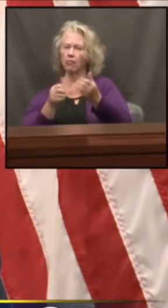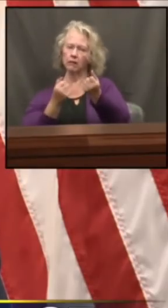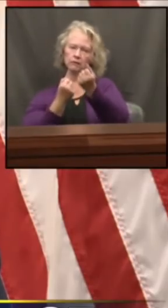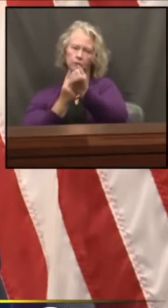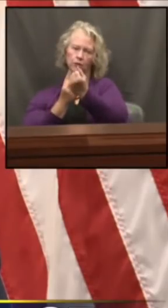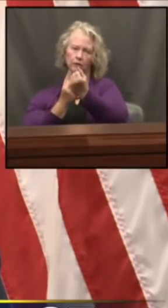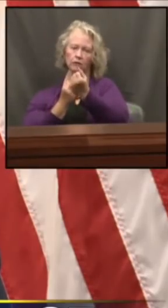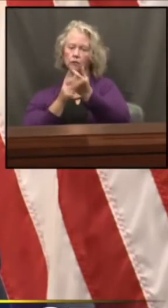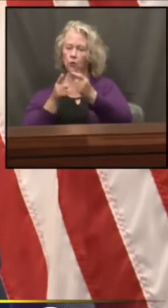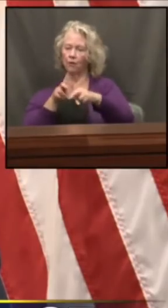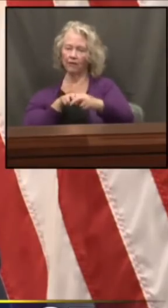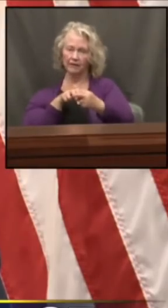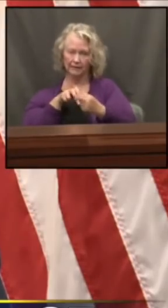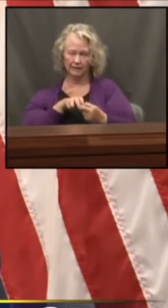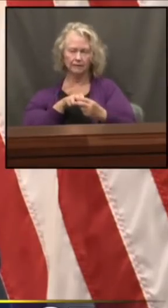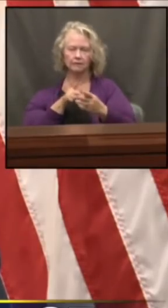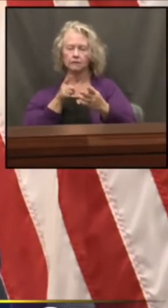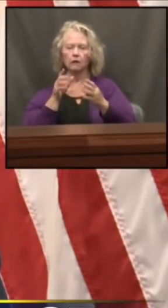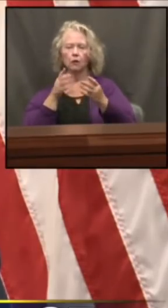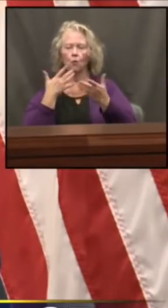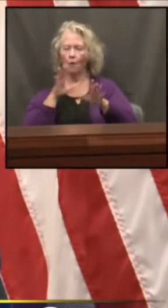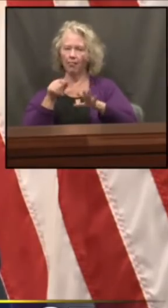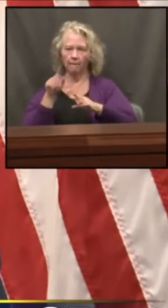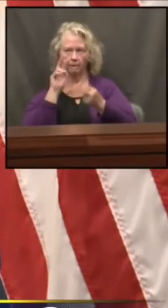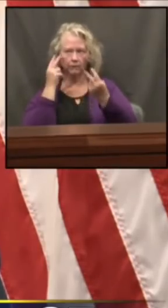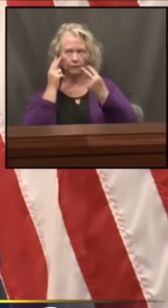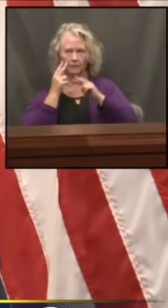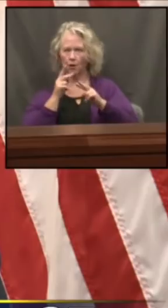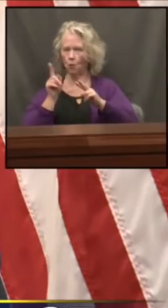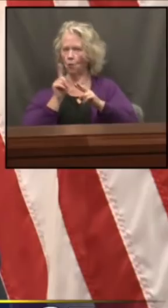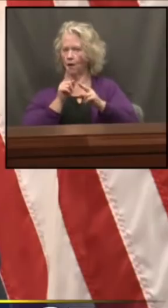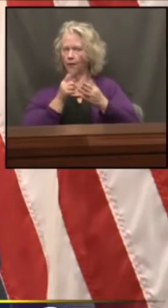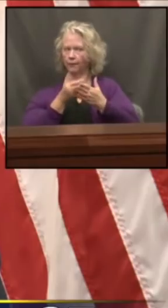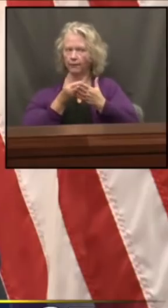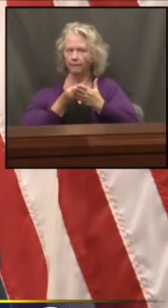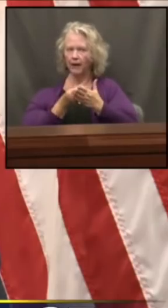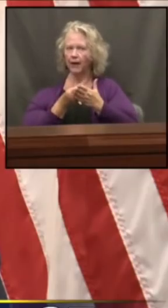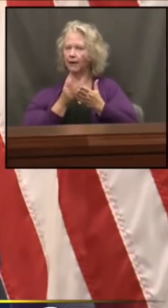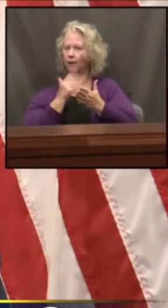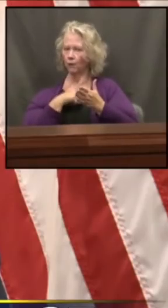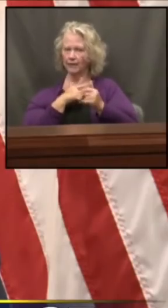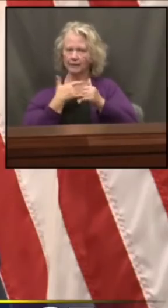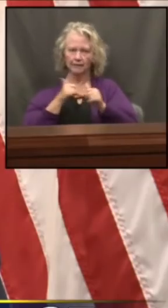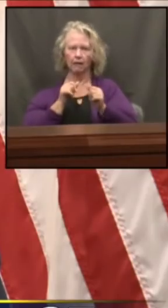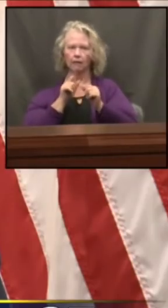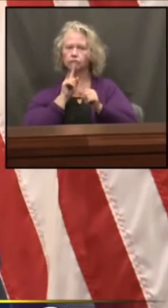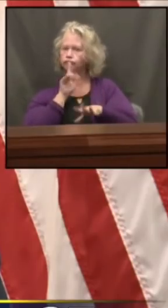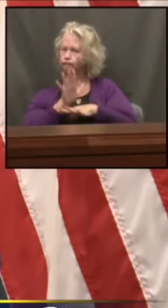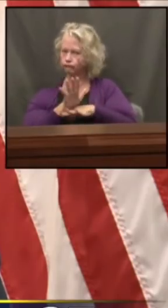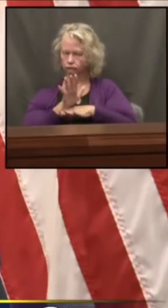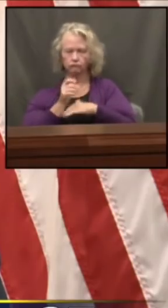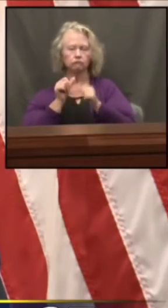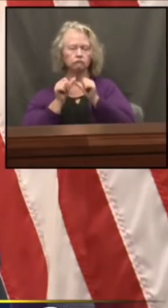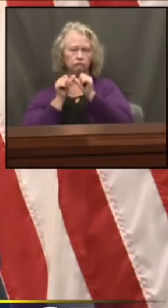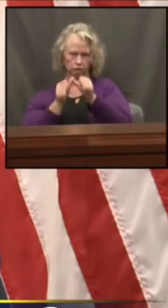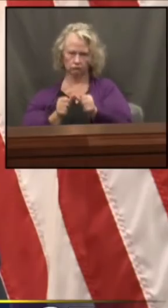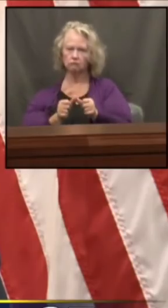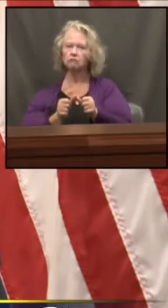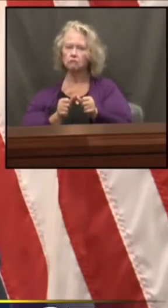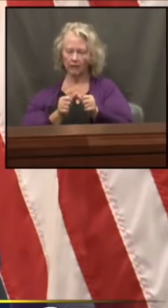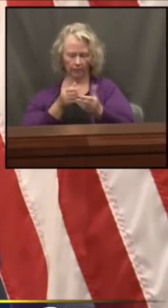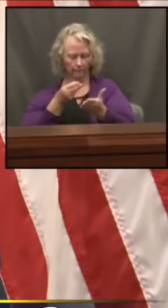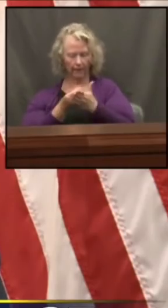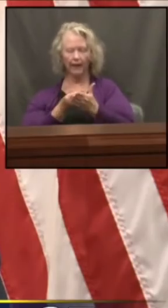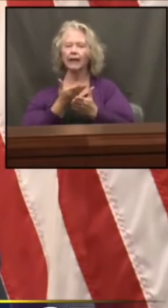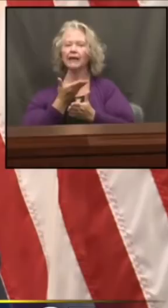they get into the room, there's no misunderstanding about where the state lies in their commitments. Our commitments is our word, and it's our bond, and that money